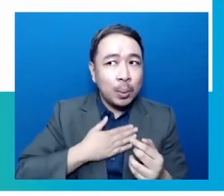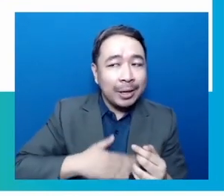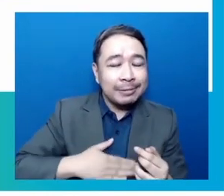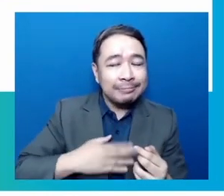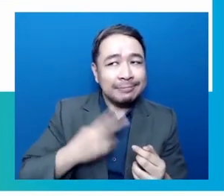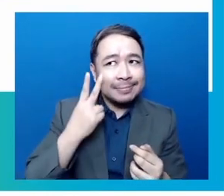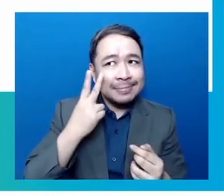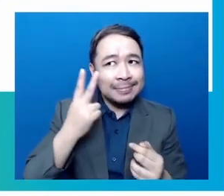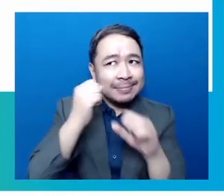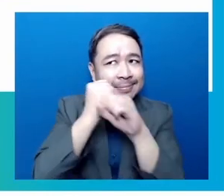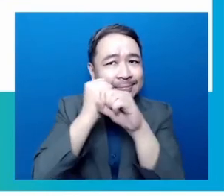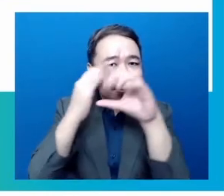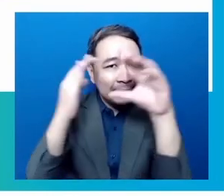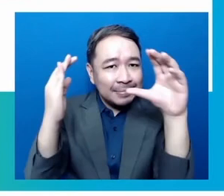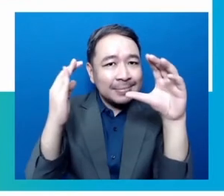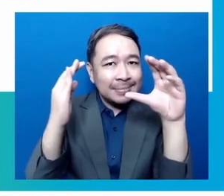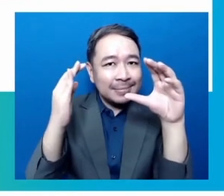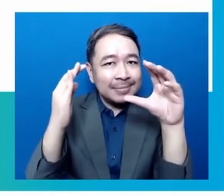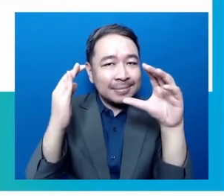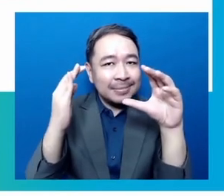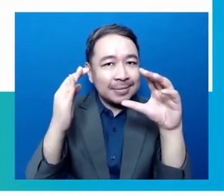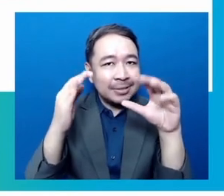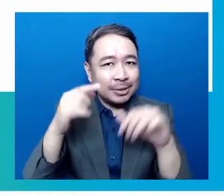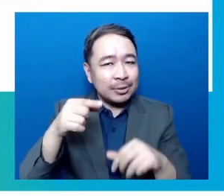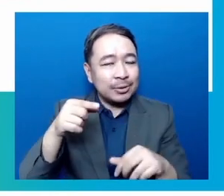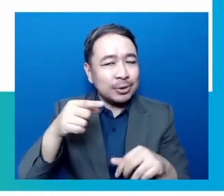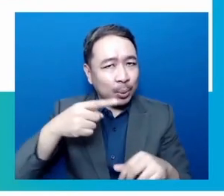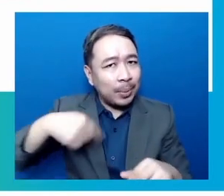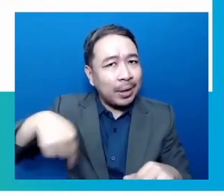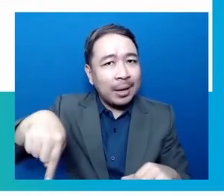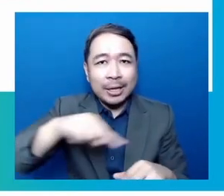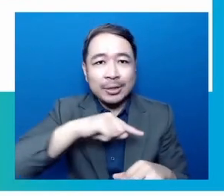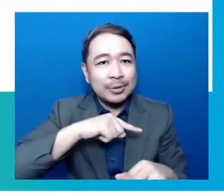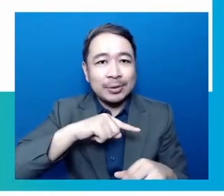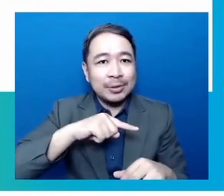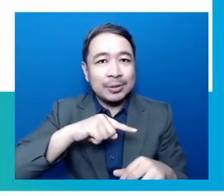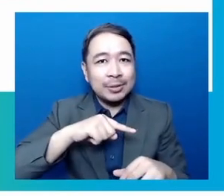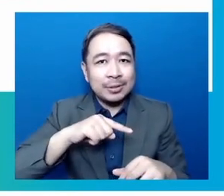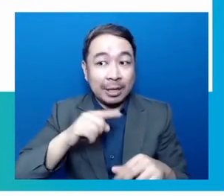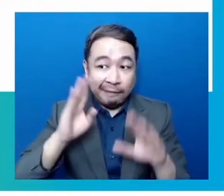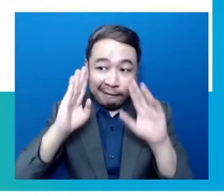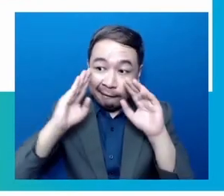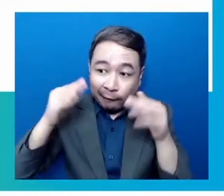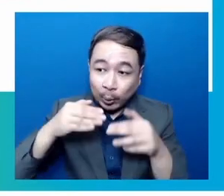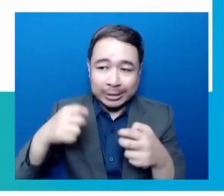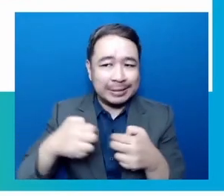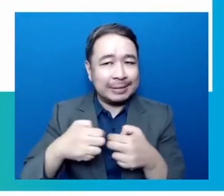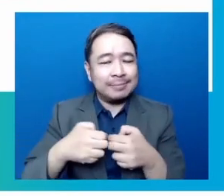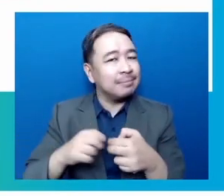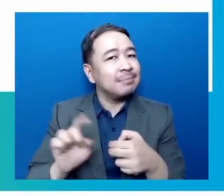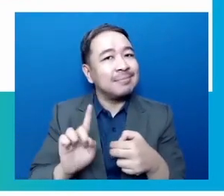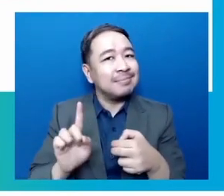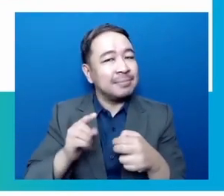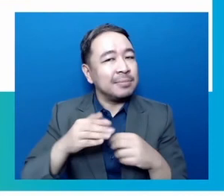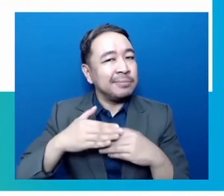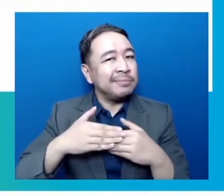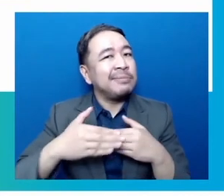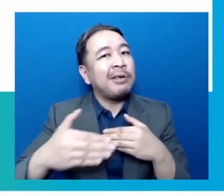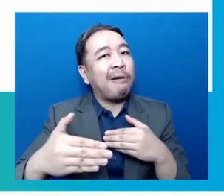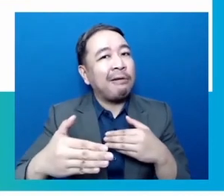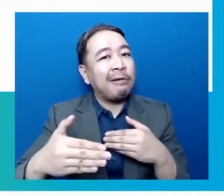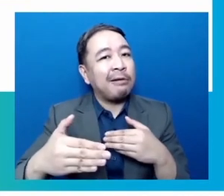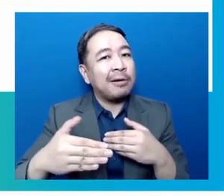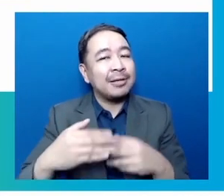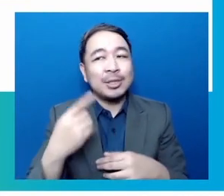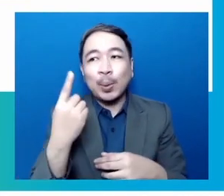you and I as well, really go beyond the energy policy. So one mark on the way will